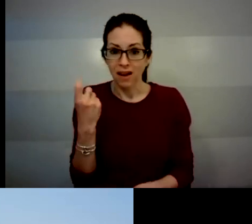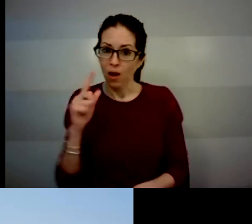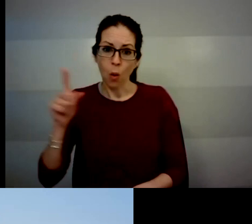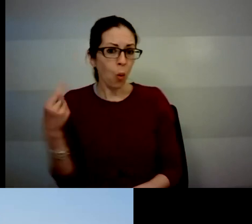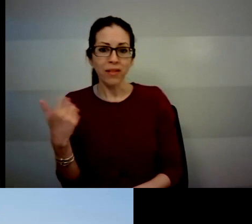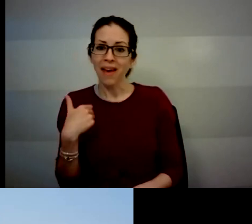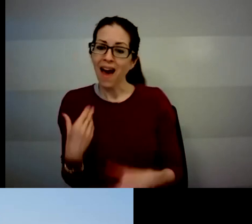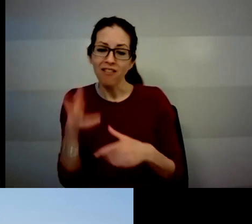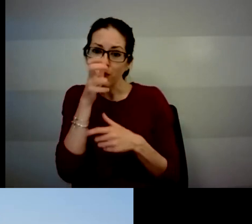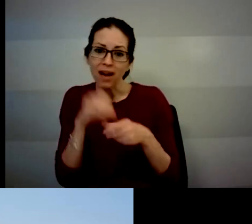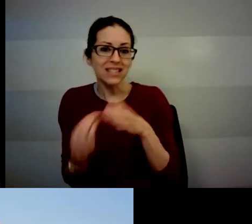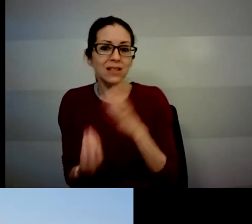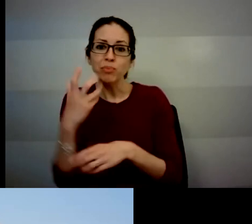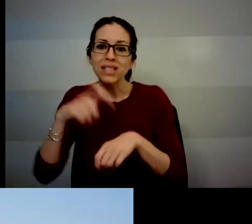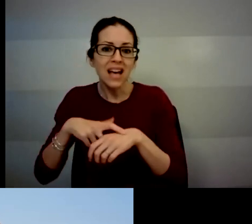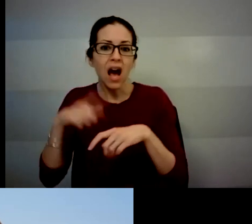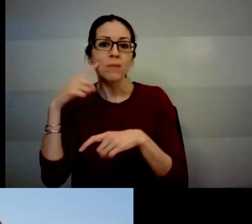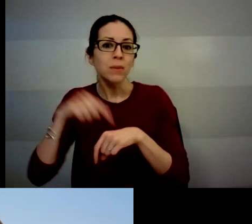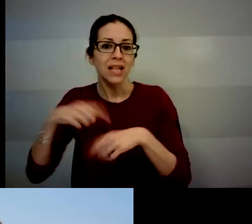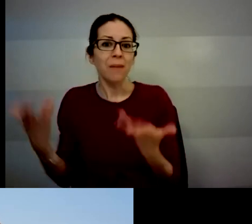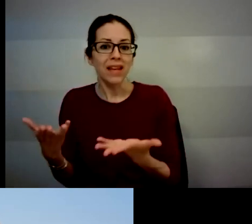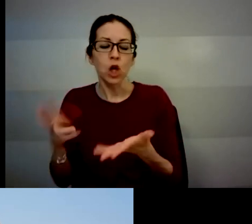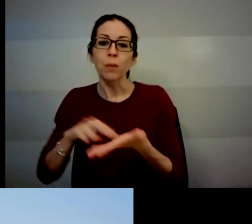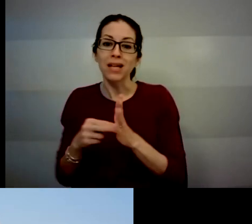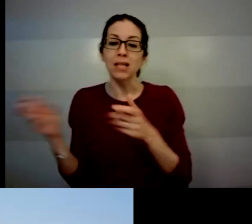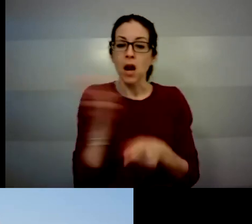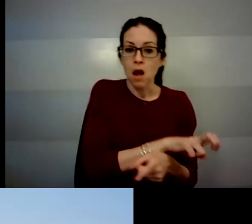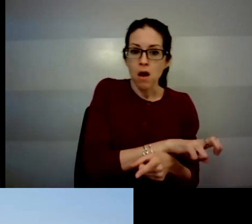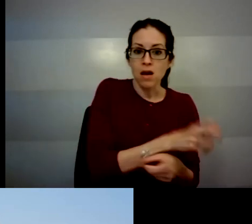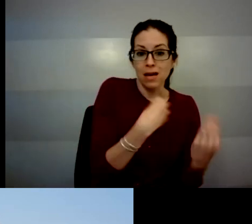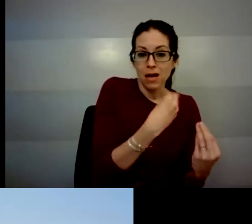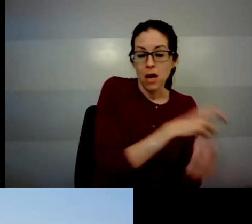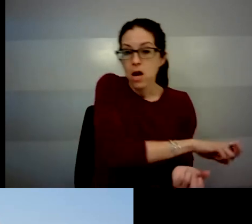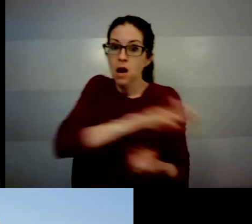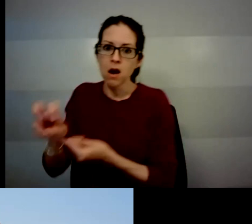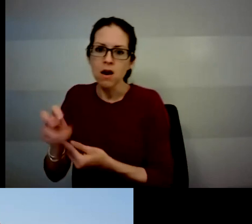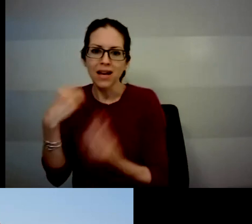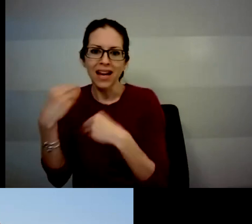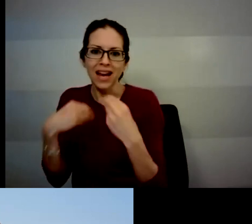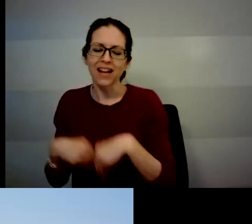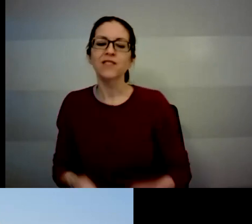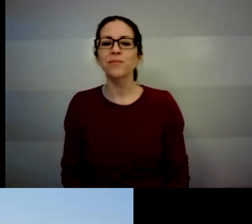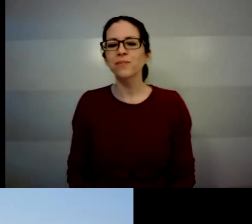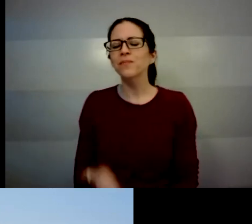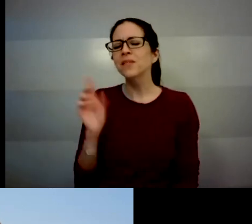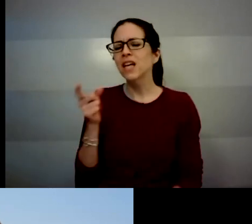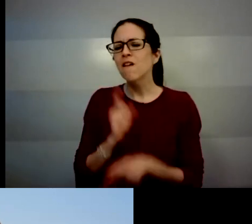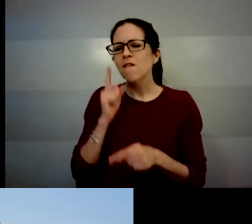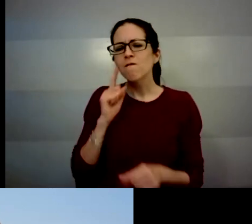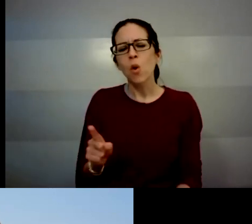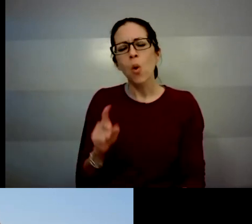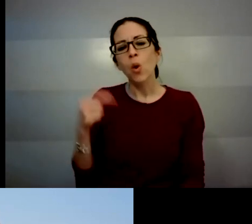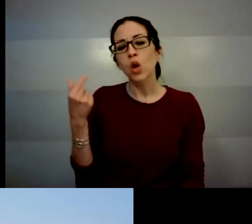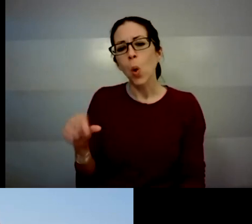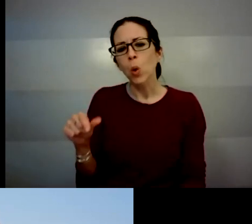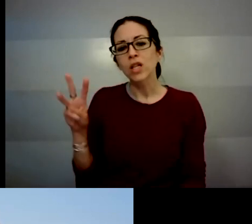time. Very cool. And I know that we saw with the golden-winged warbler that we saw these two distinct populations, but do other migrating